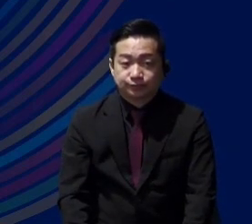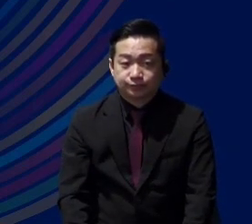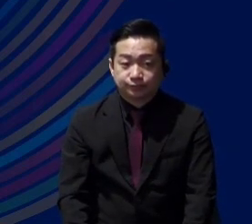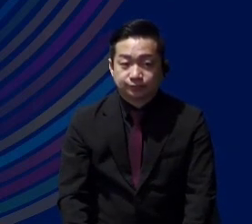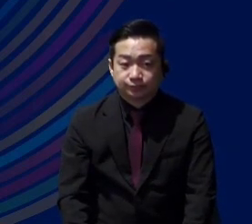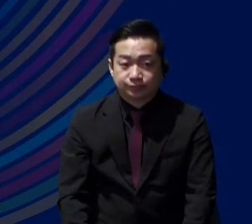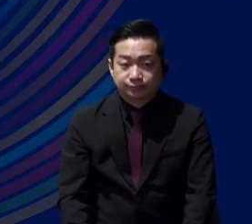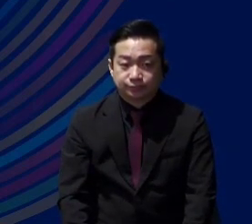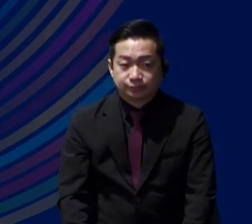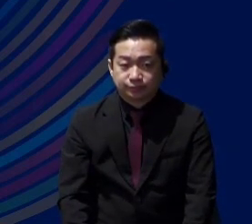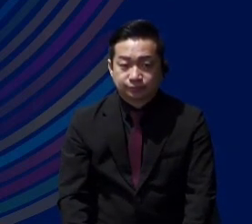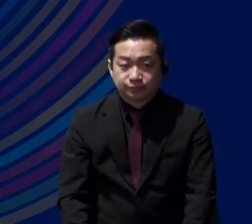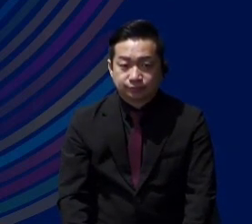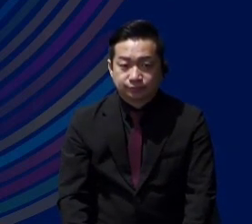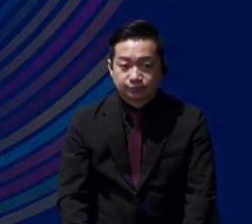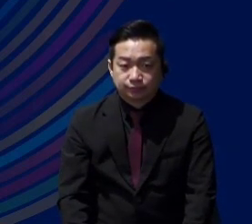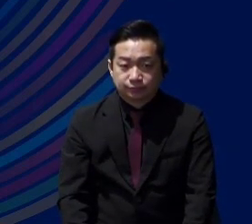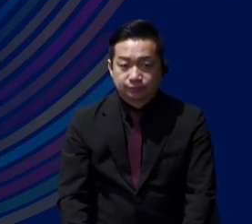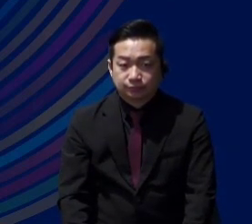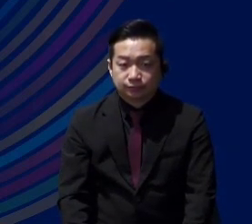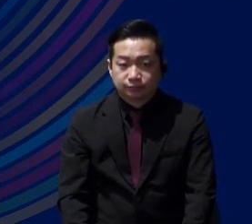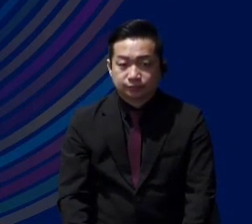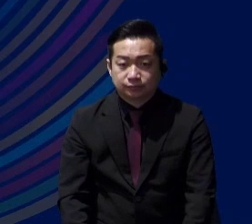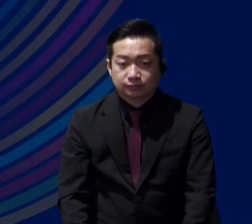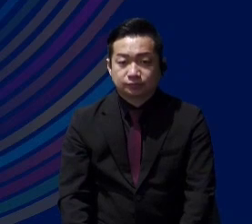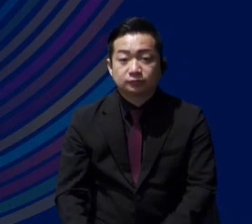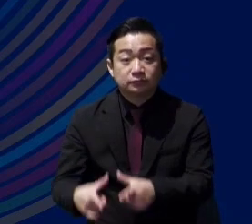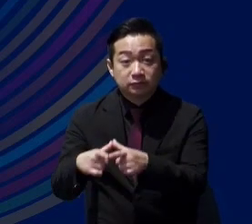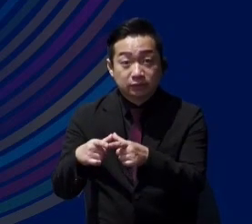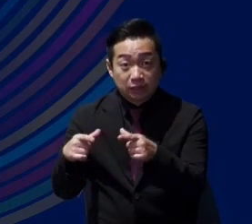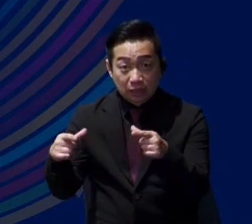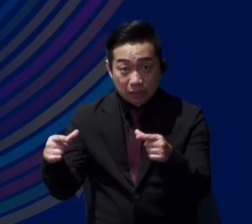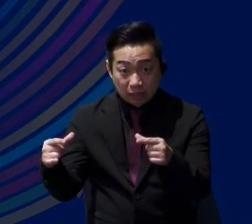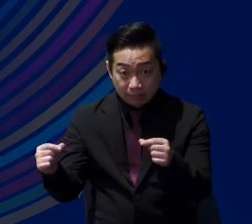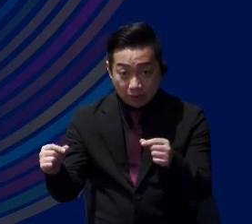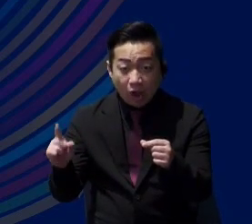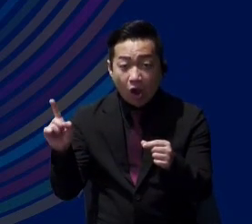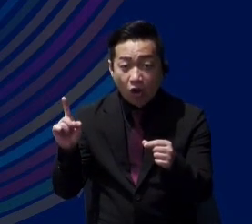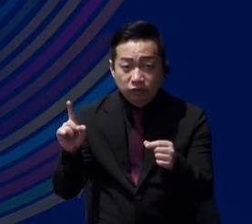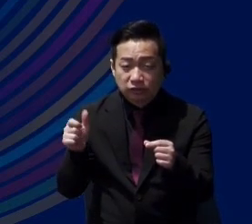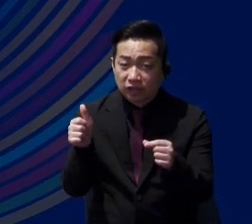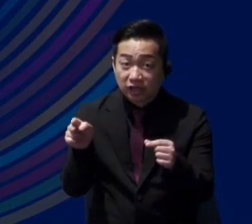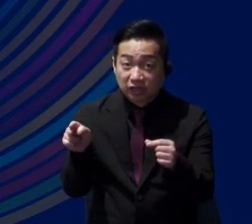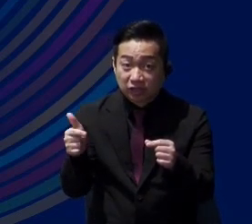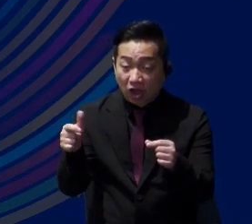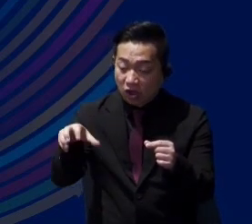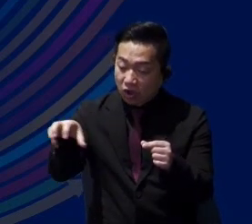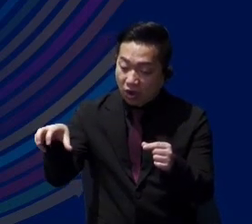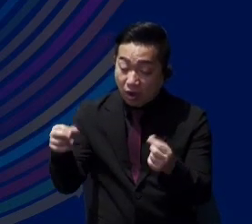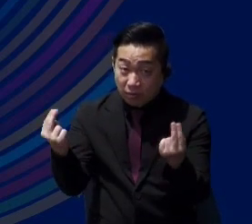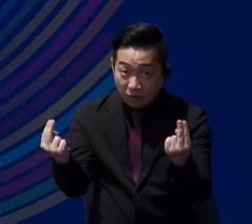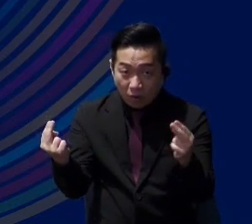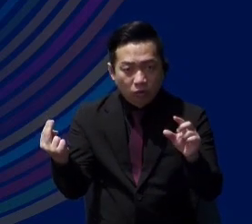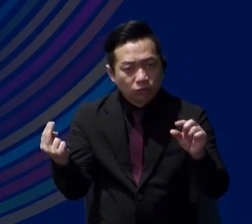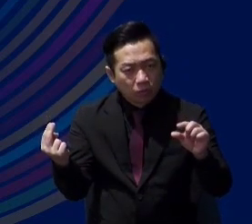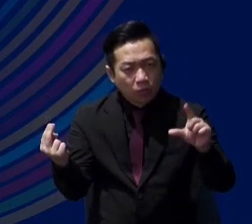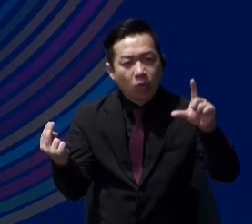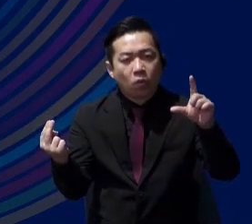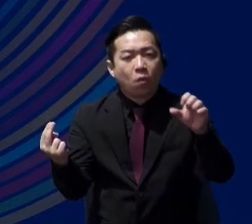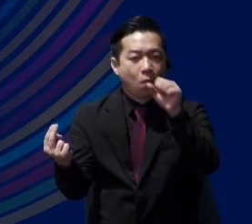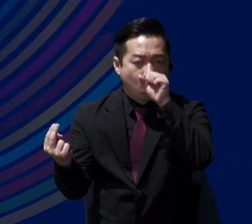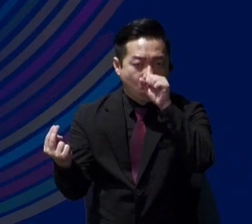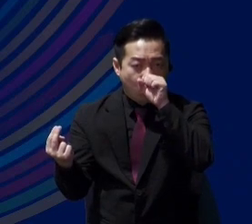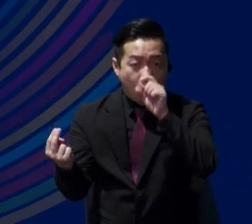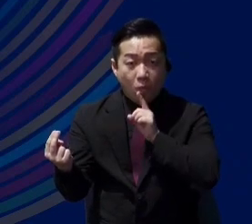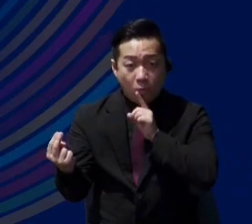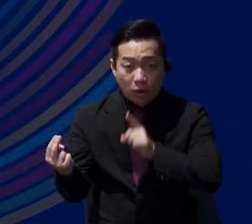Japan, some prefecture from Japan. But anyway, this is the process that we